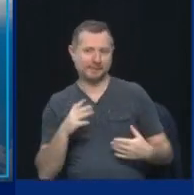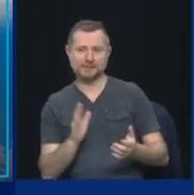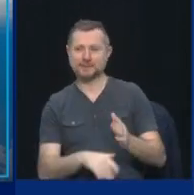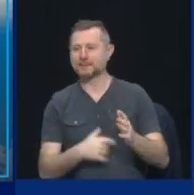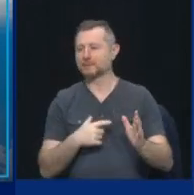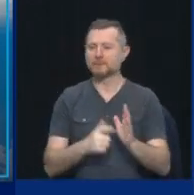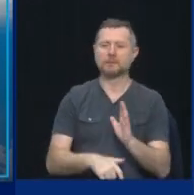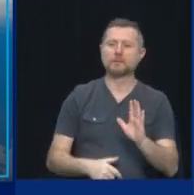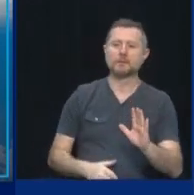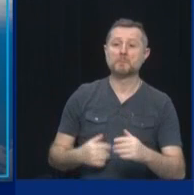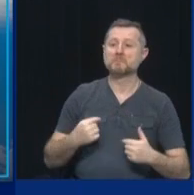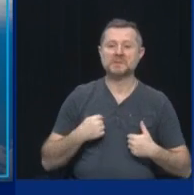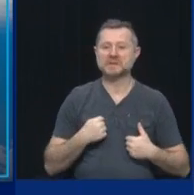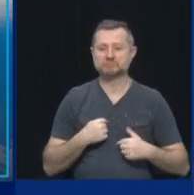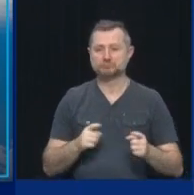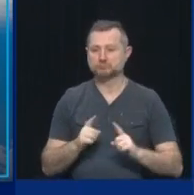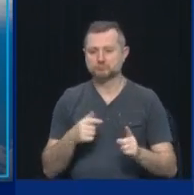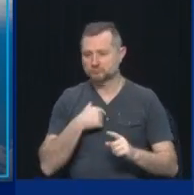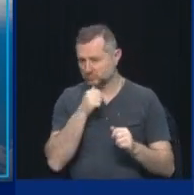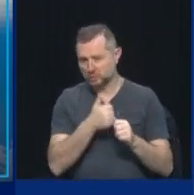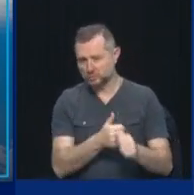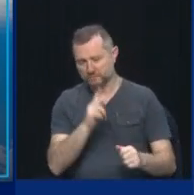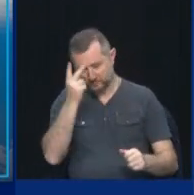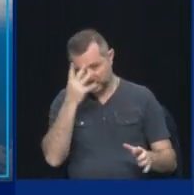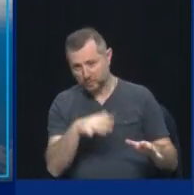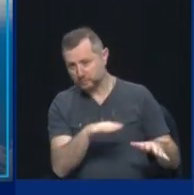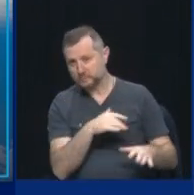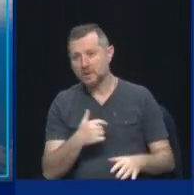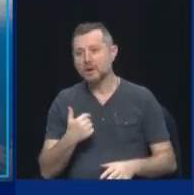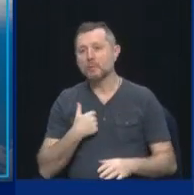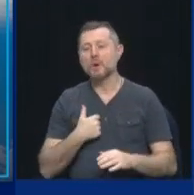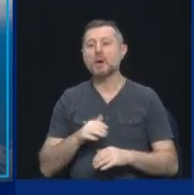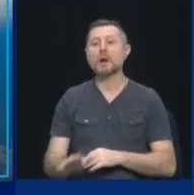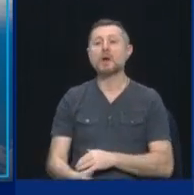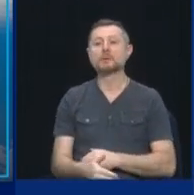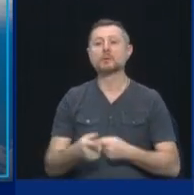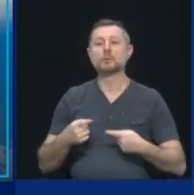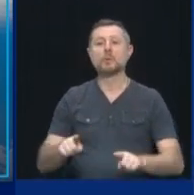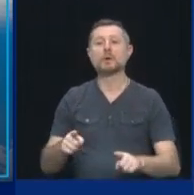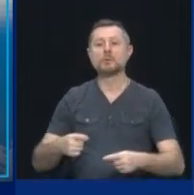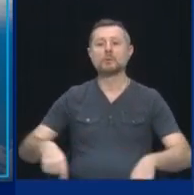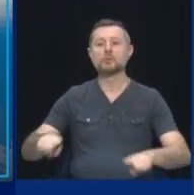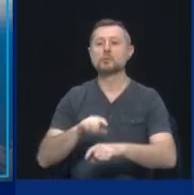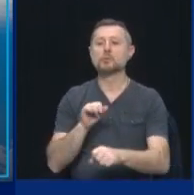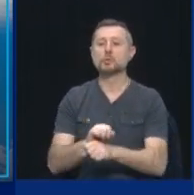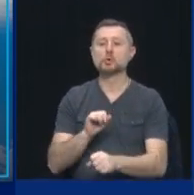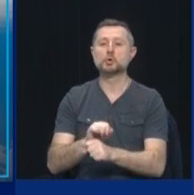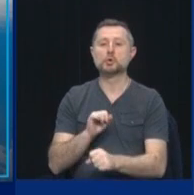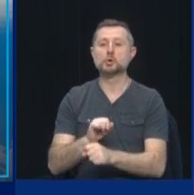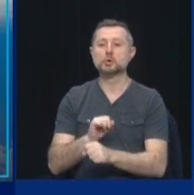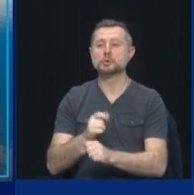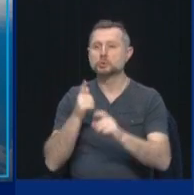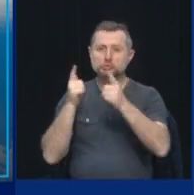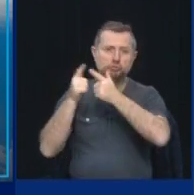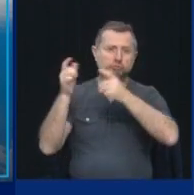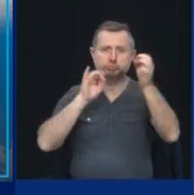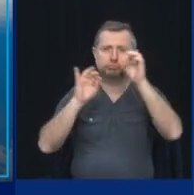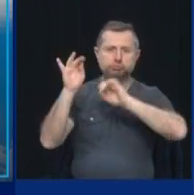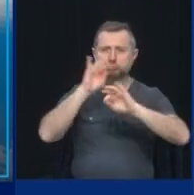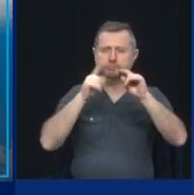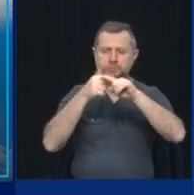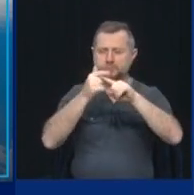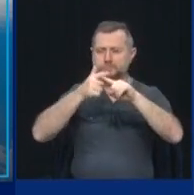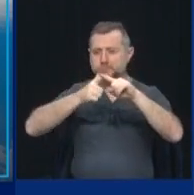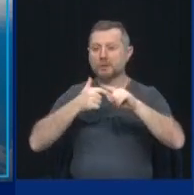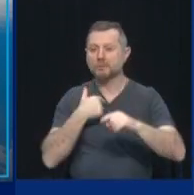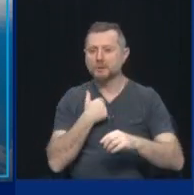I go in the middle of the night when we're actually doing work and need to make decisions and get things done. But